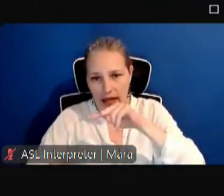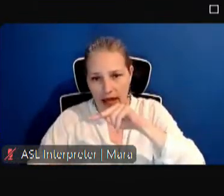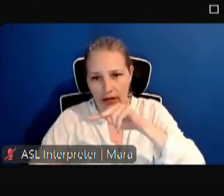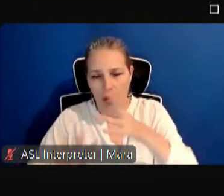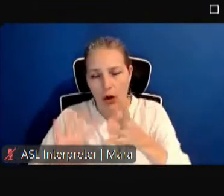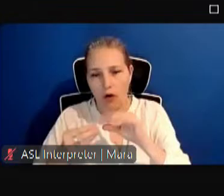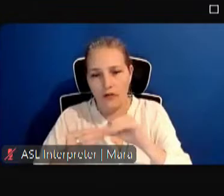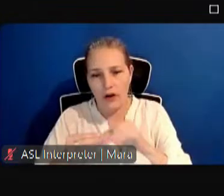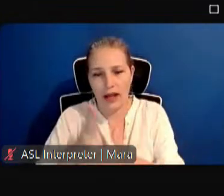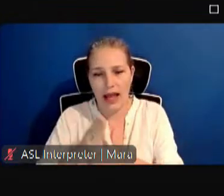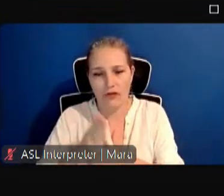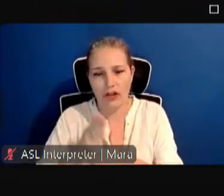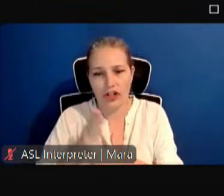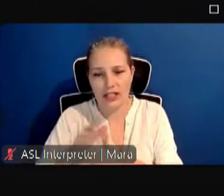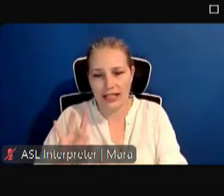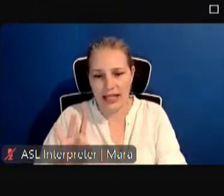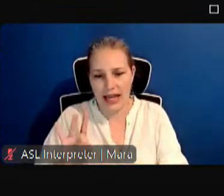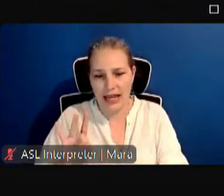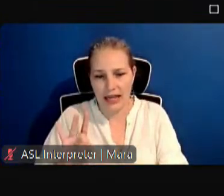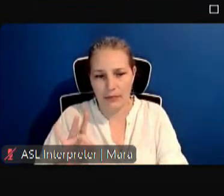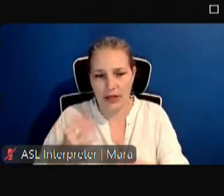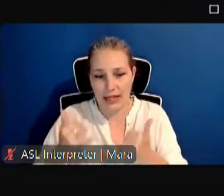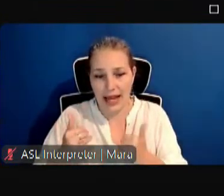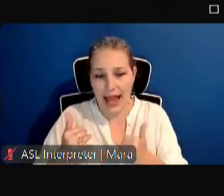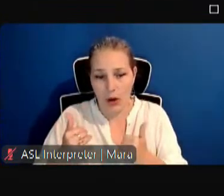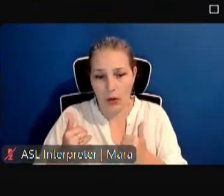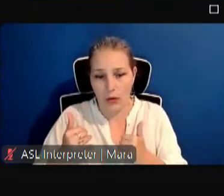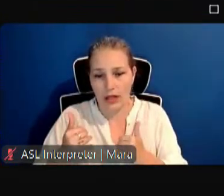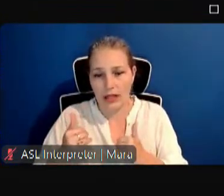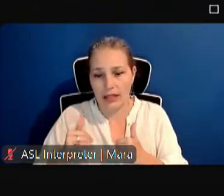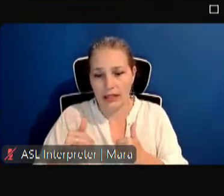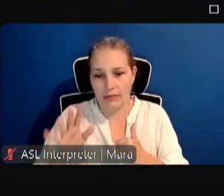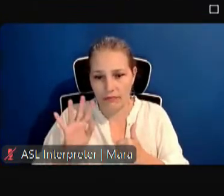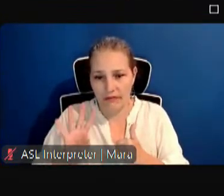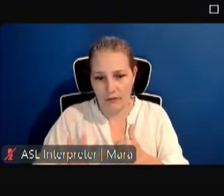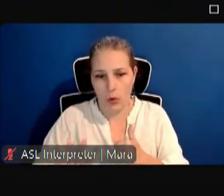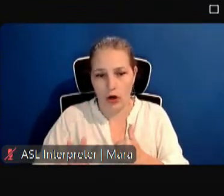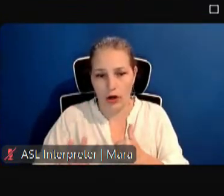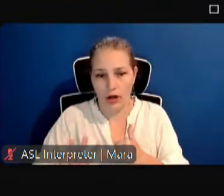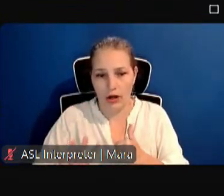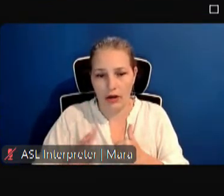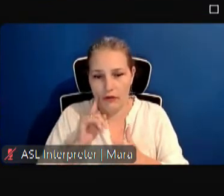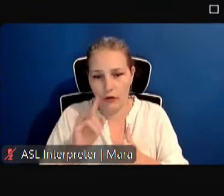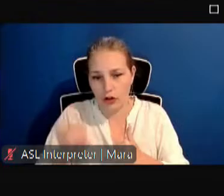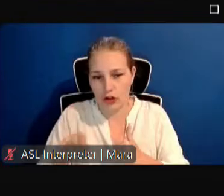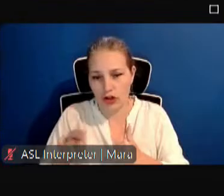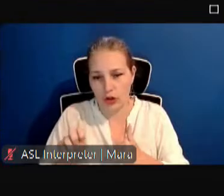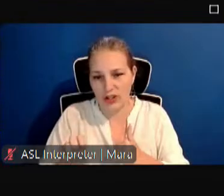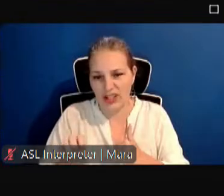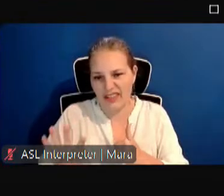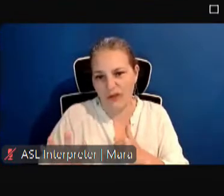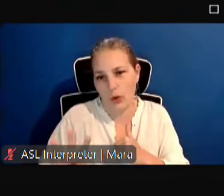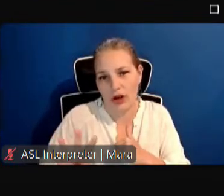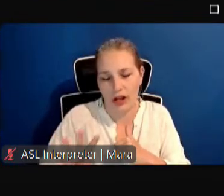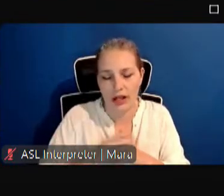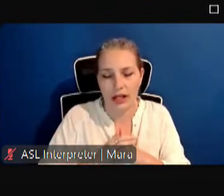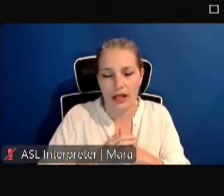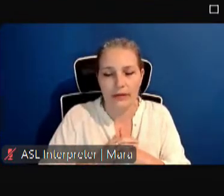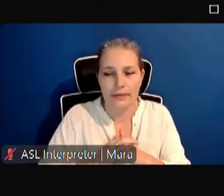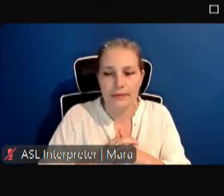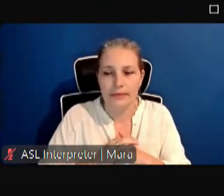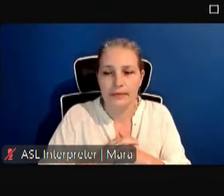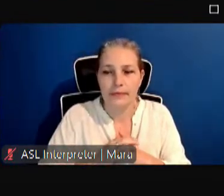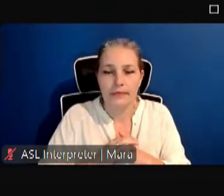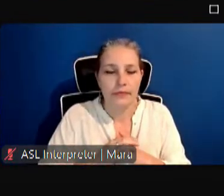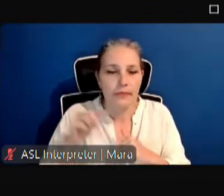but they're currently at 4 business days here in June. And if we can move to the next slide, please. So